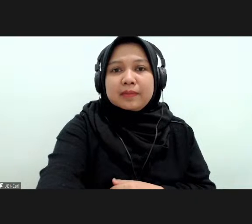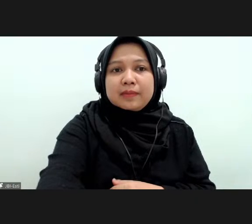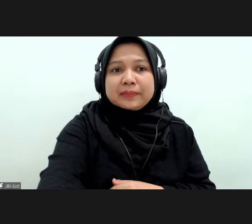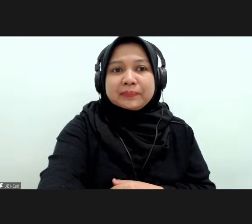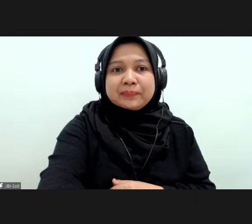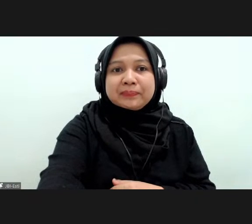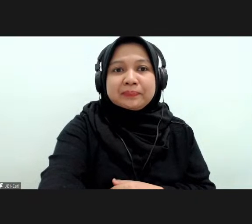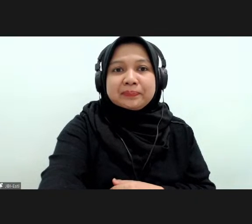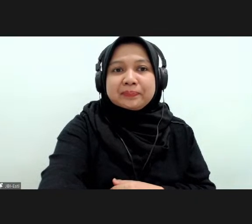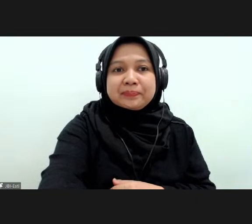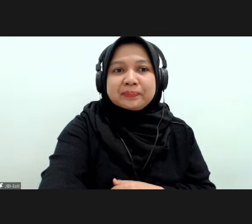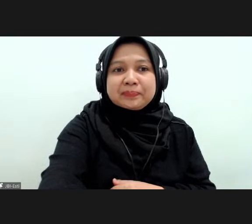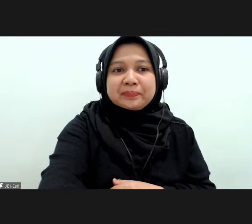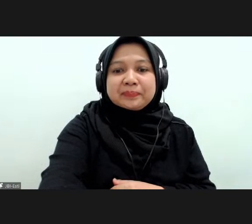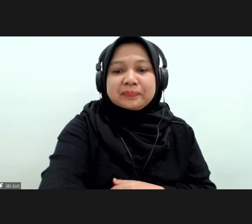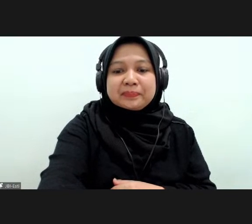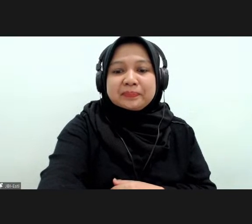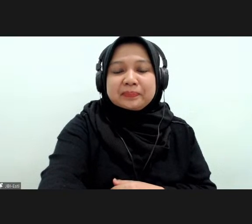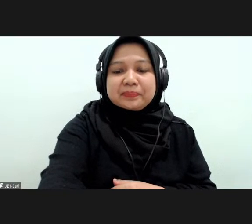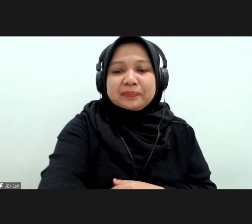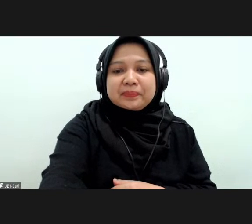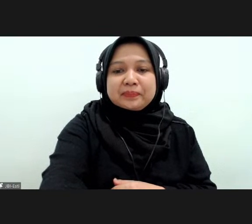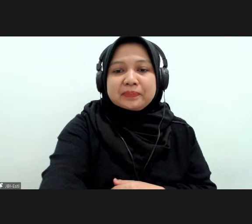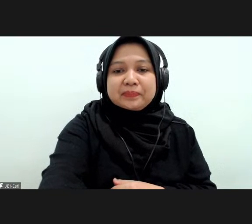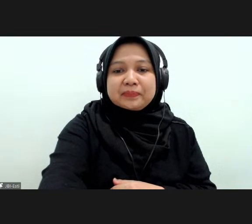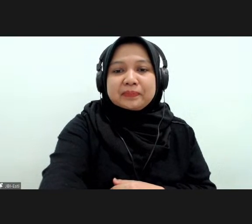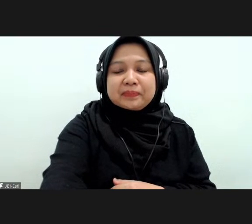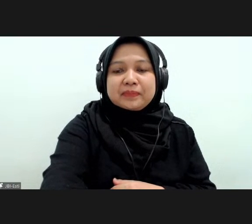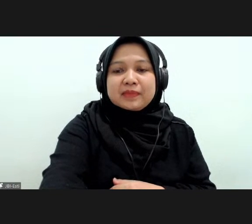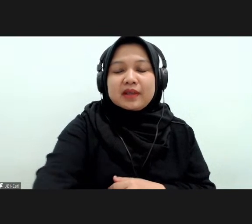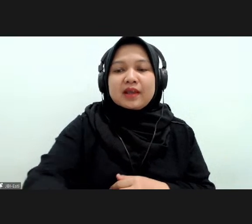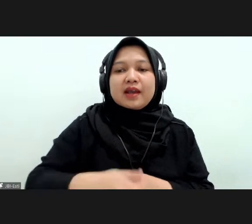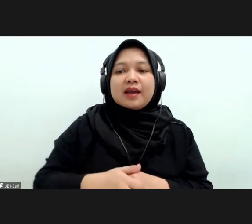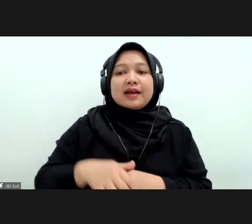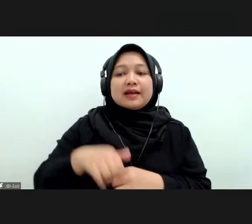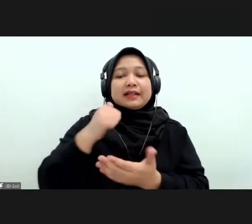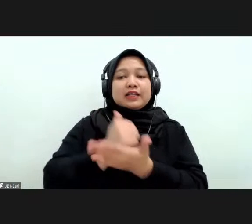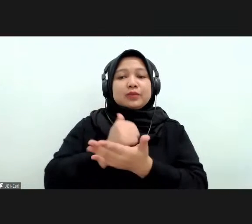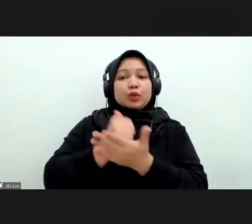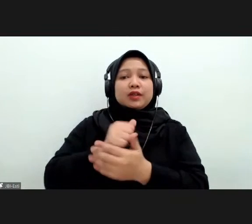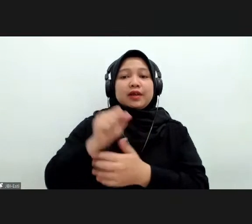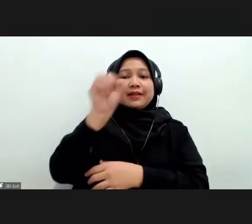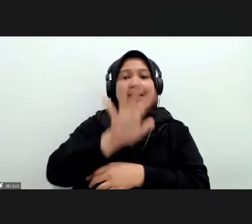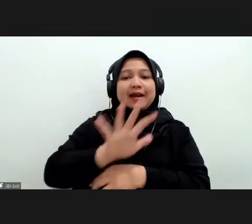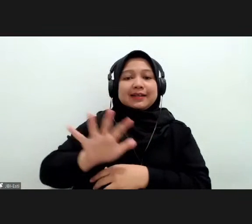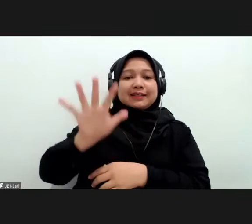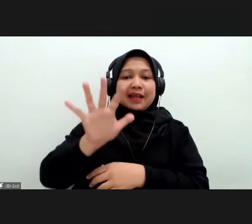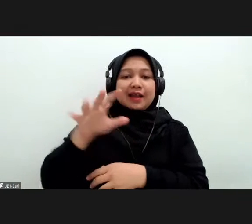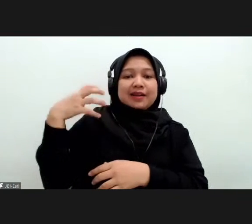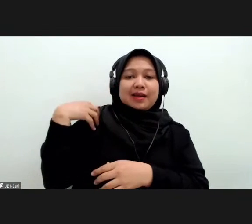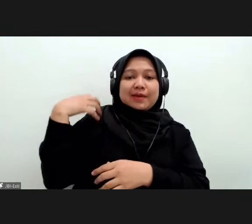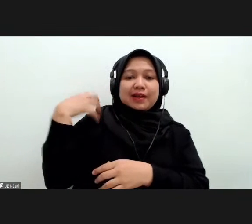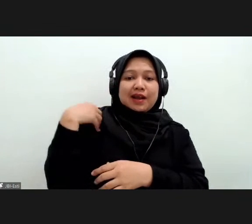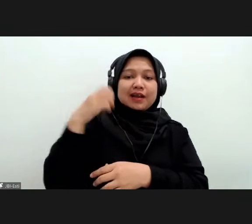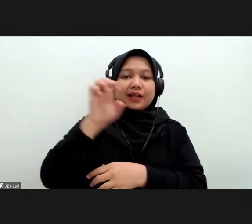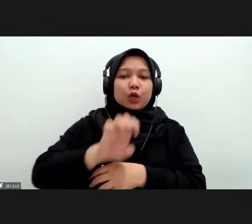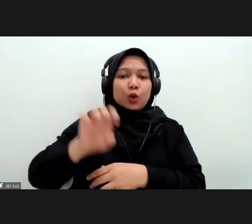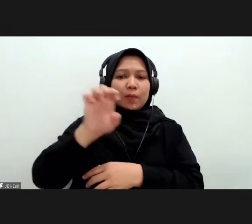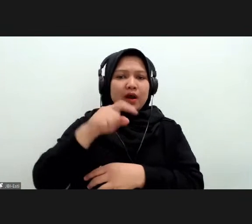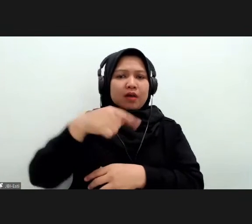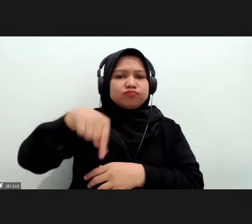South Asia, and Europe. The fact that there is a specific civic space sub-working